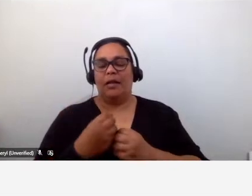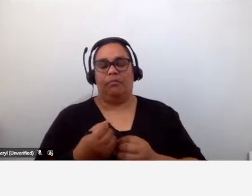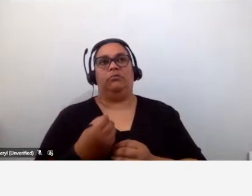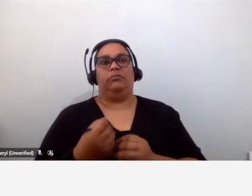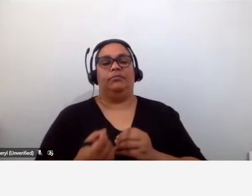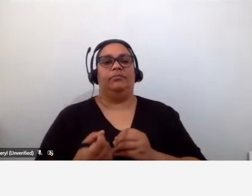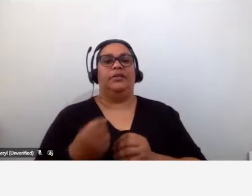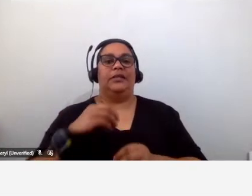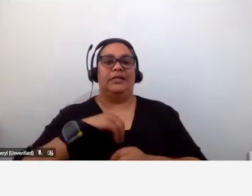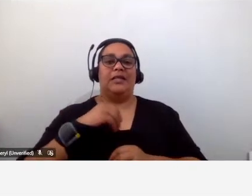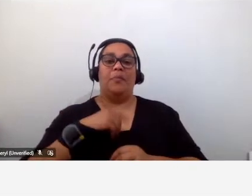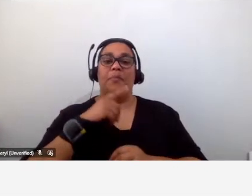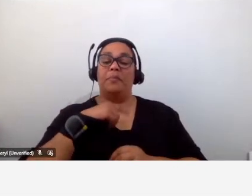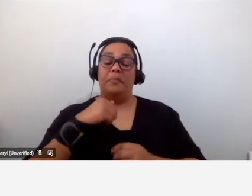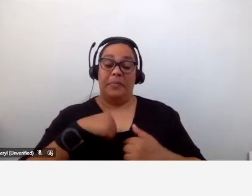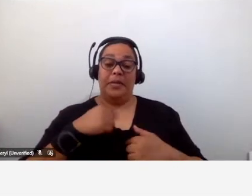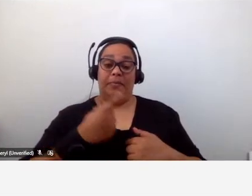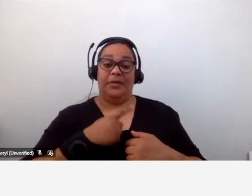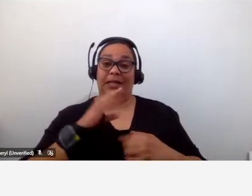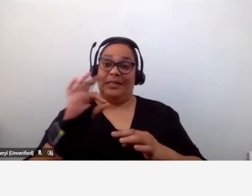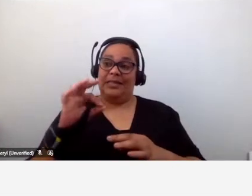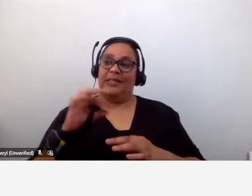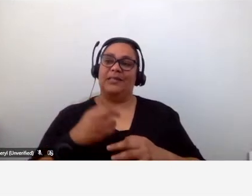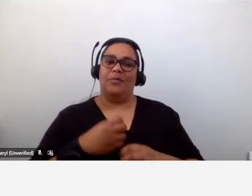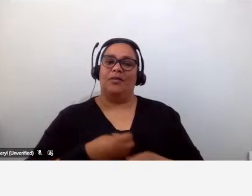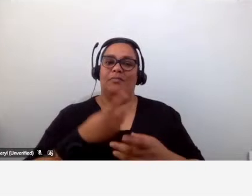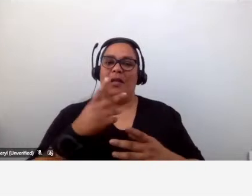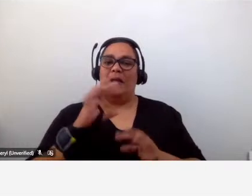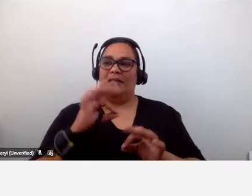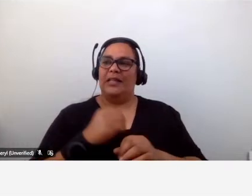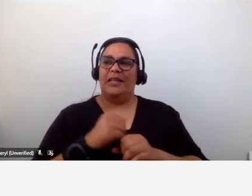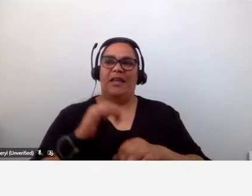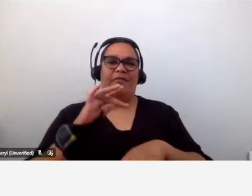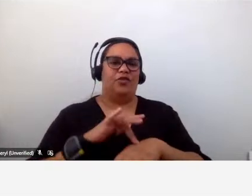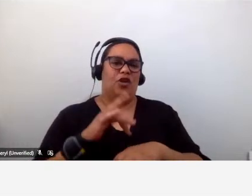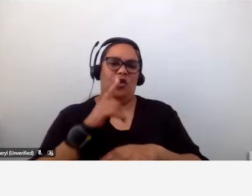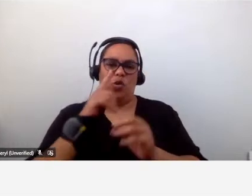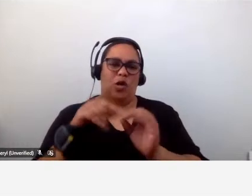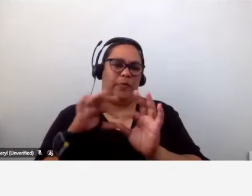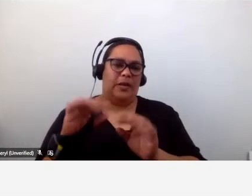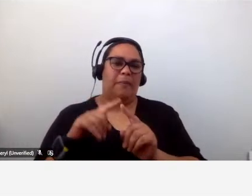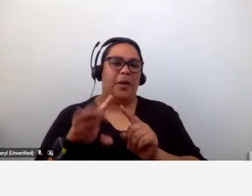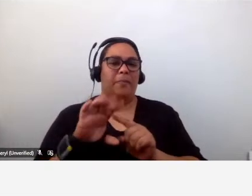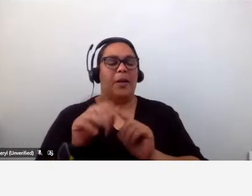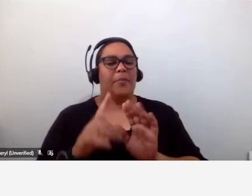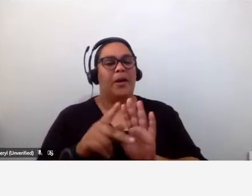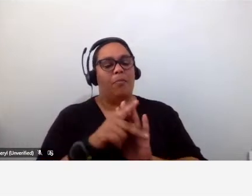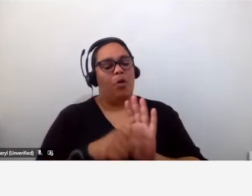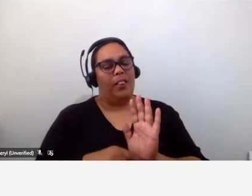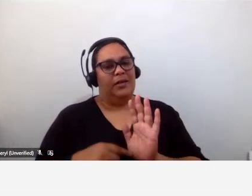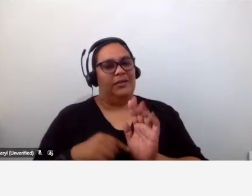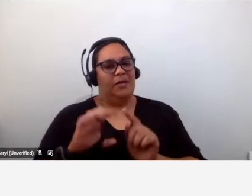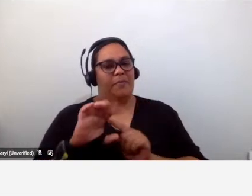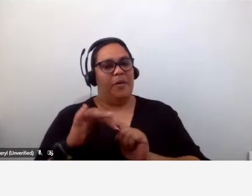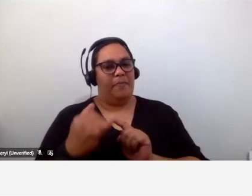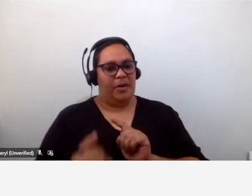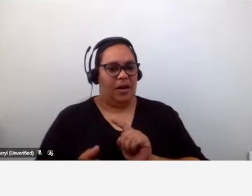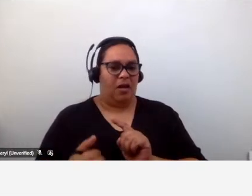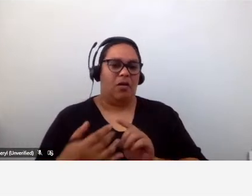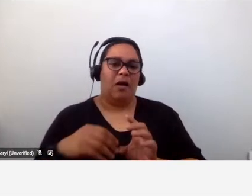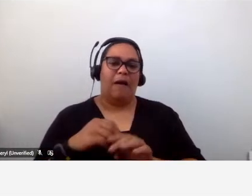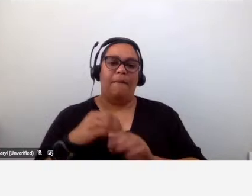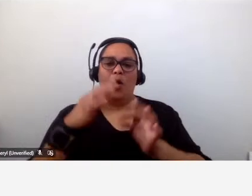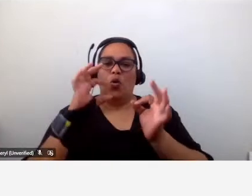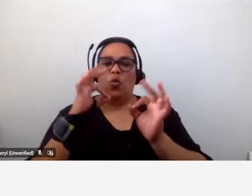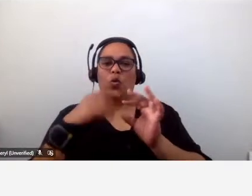I spoke about years ago. And interestingly, I've actually never touched on it. And I just found the policy on